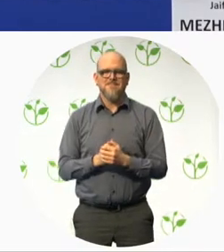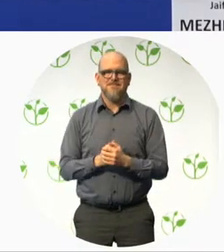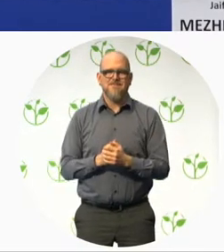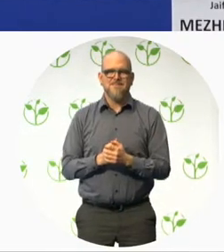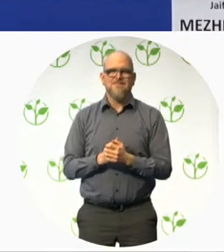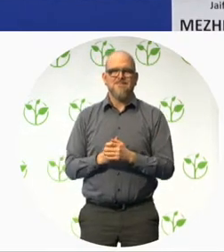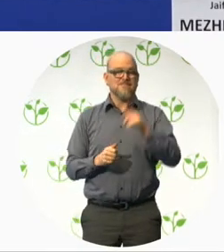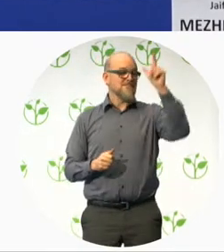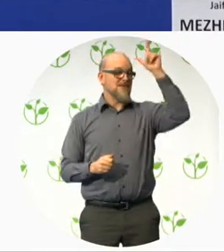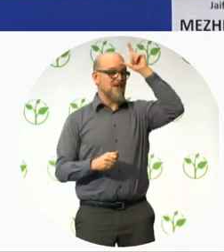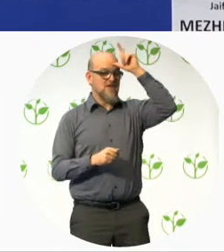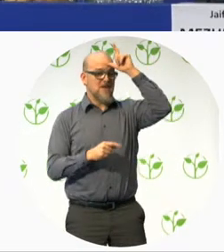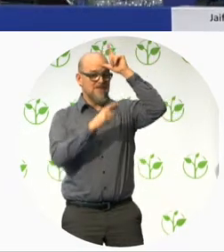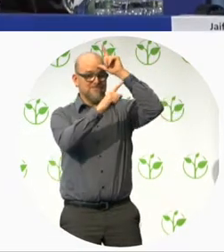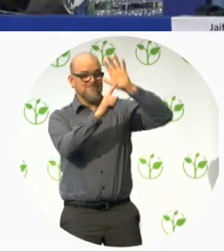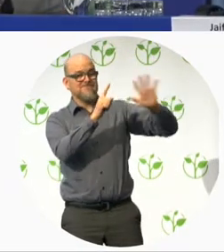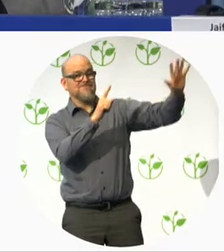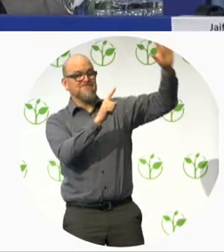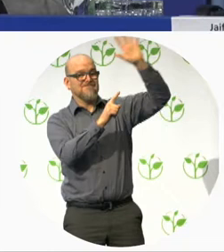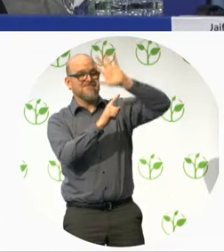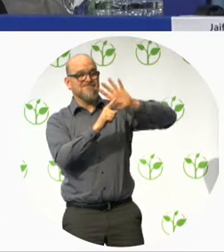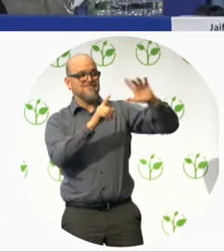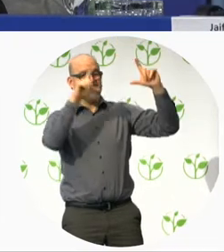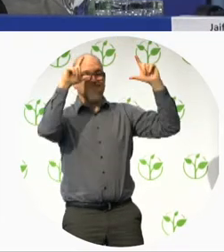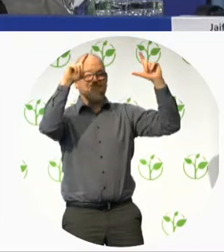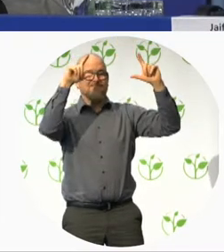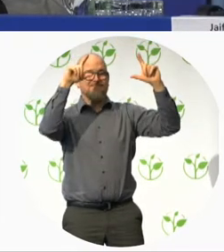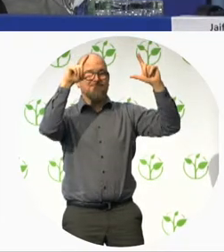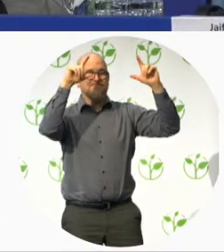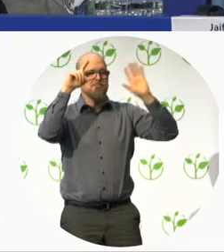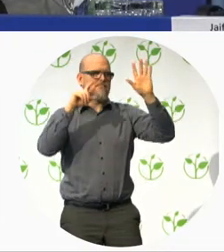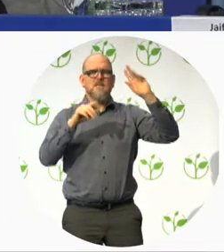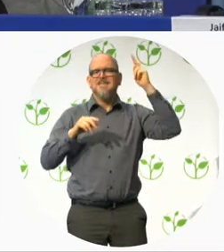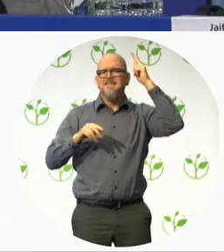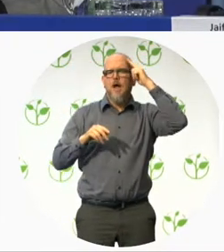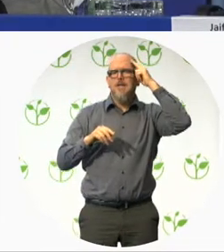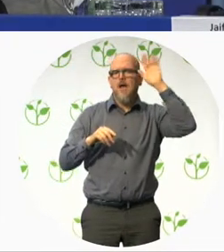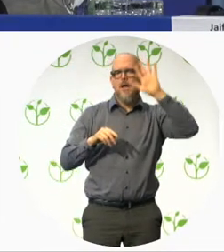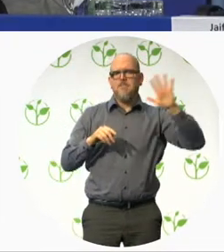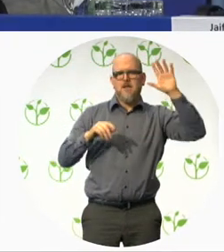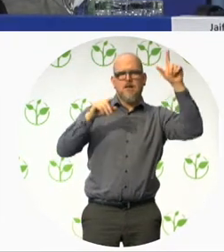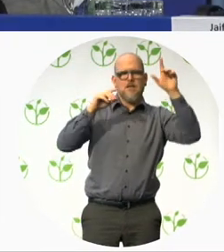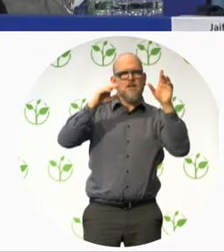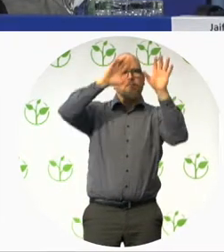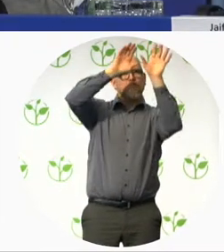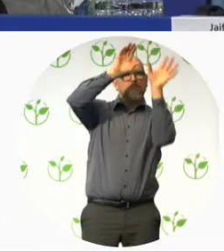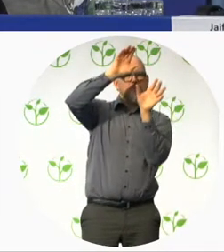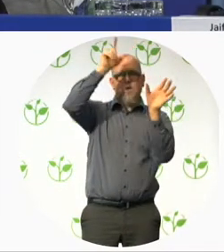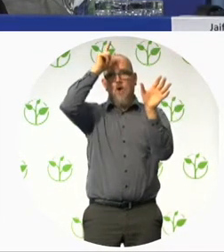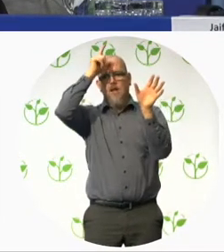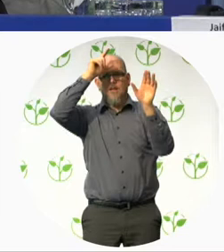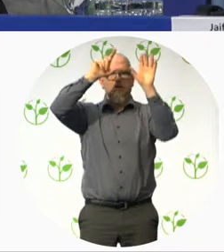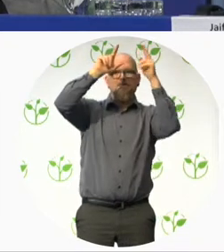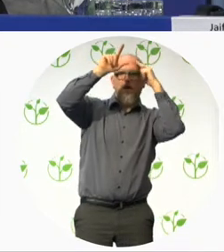Syria, Iraq, and Saudi. We have almost 10 million inhabitants. We have mostly 20